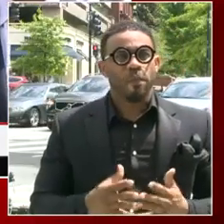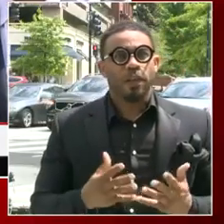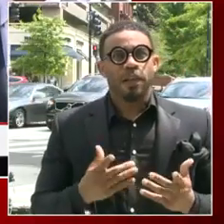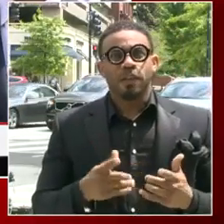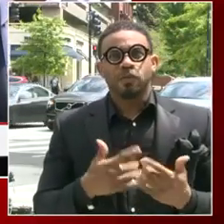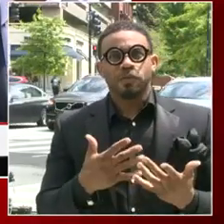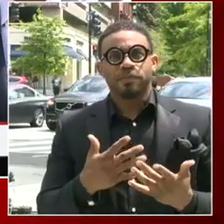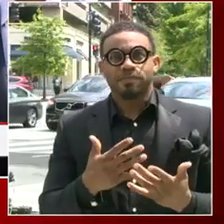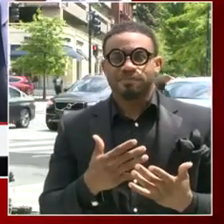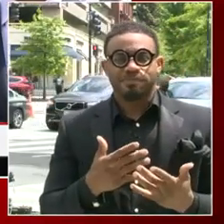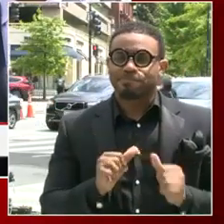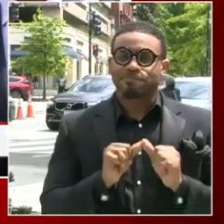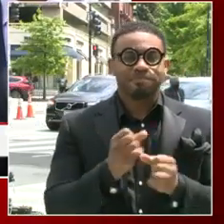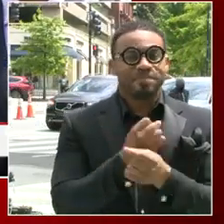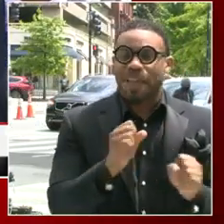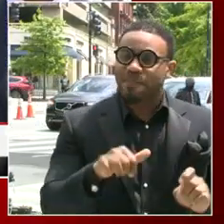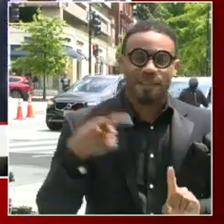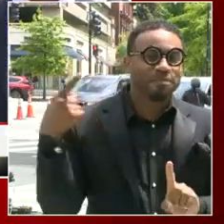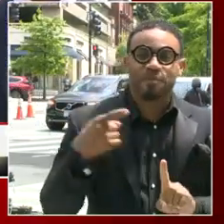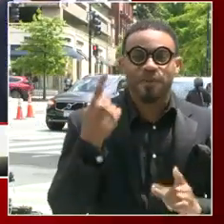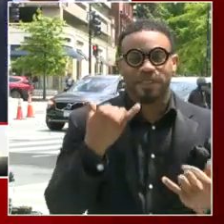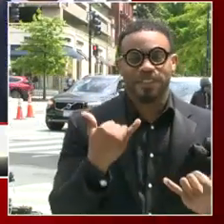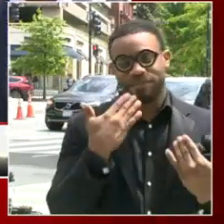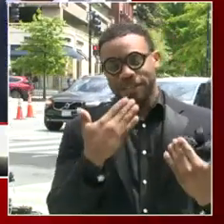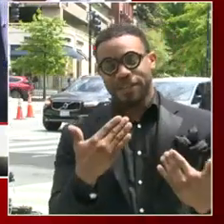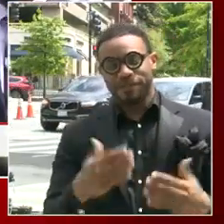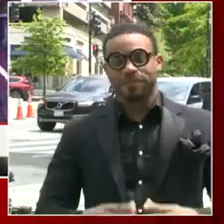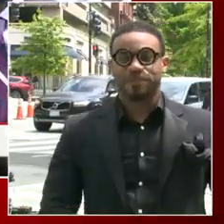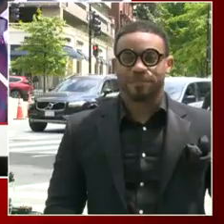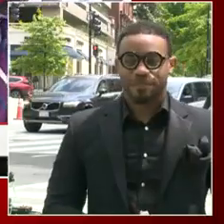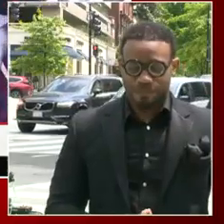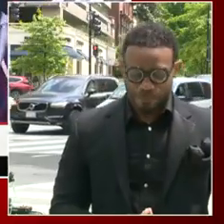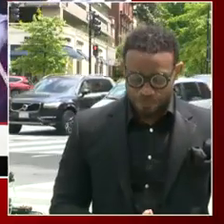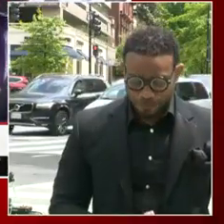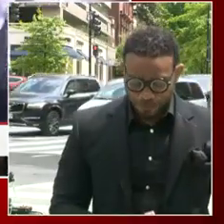to just keep safe. Thank you.